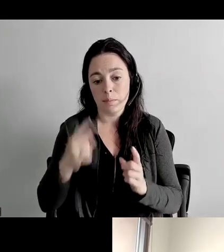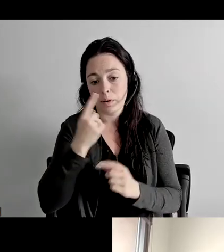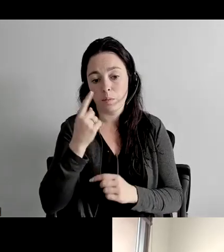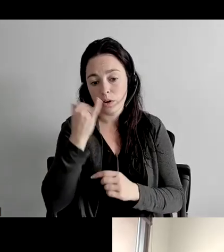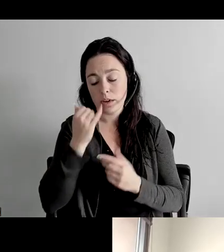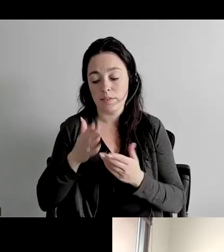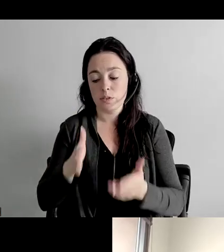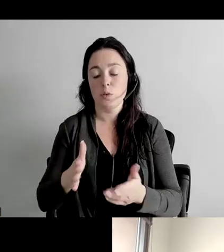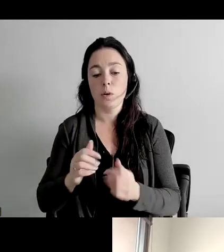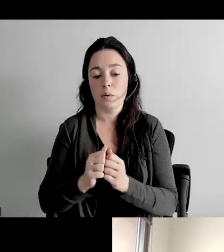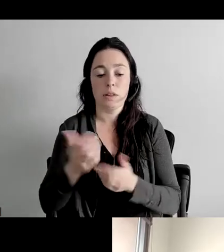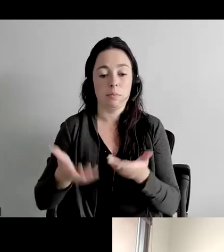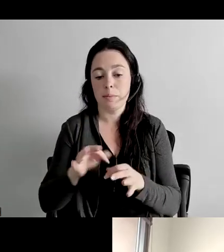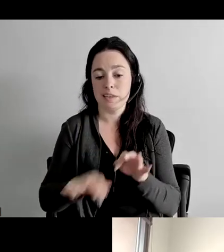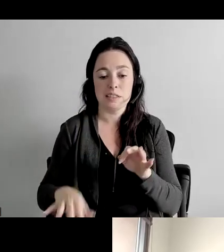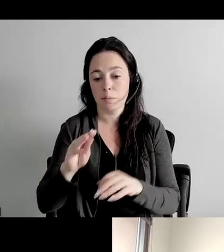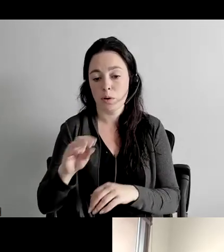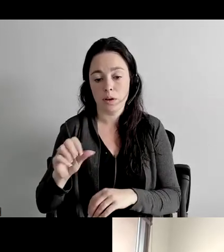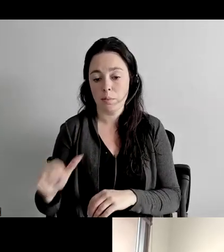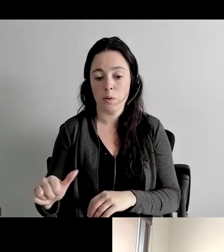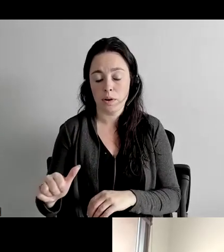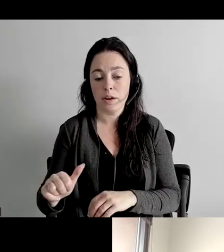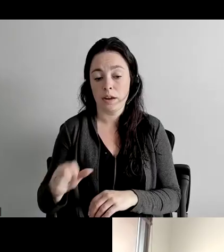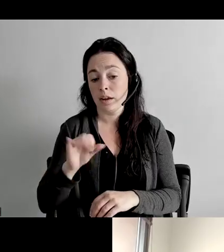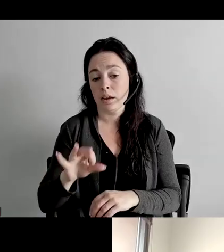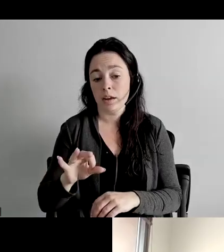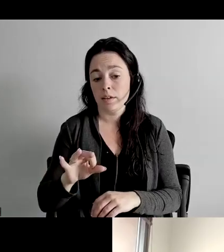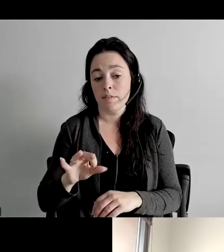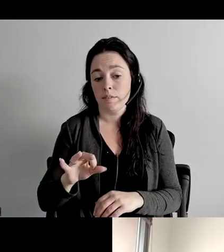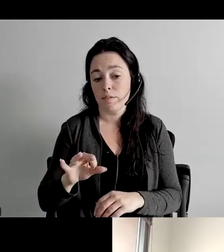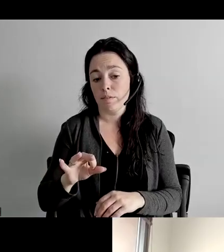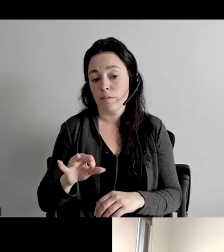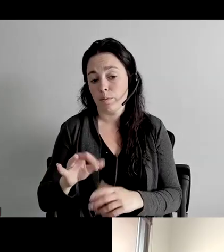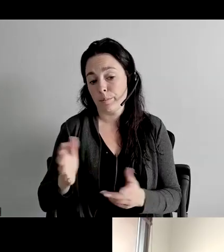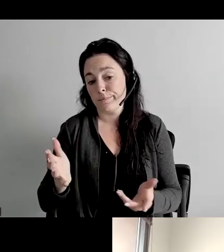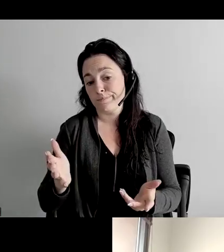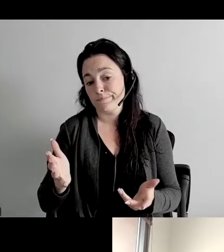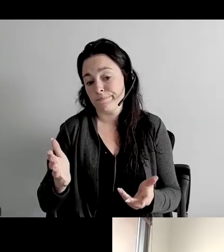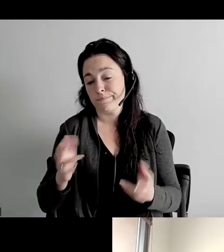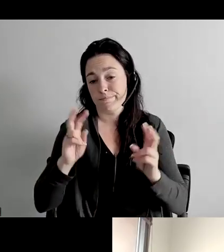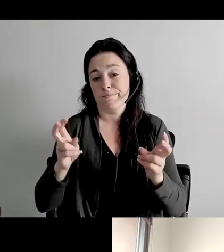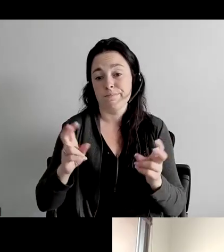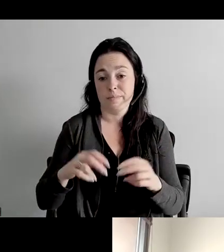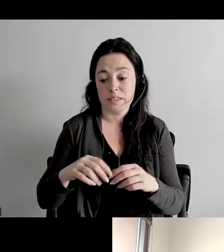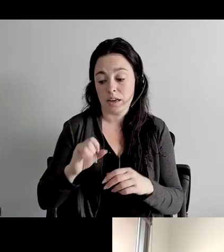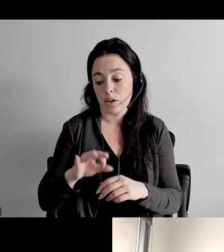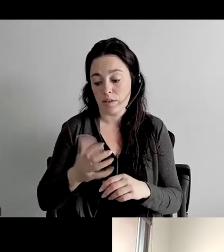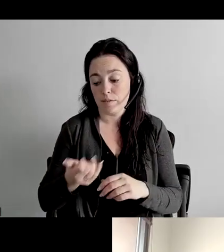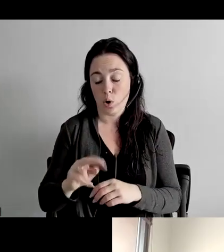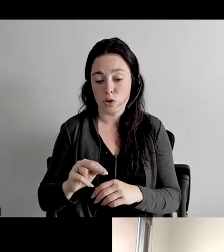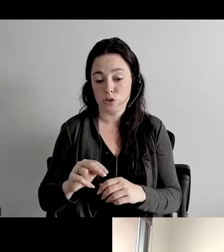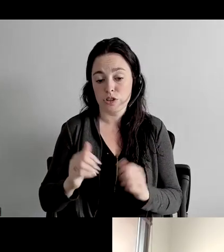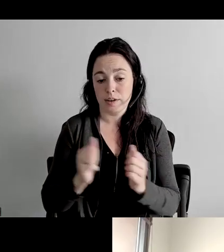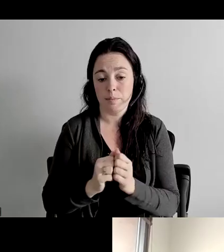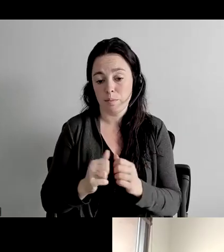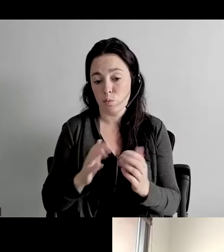just through a simple MOA, to sign over the title of ownership of those murals to the